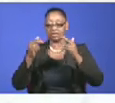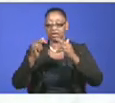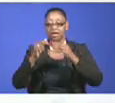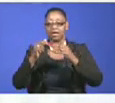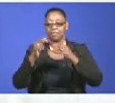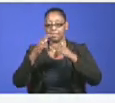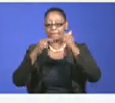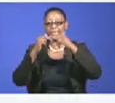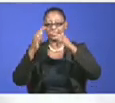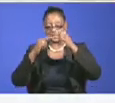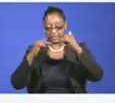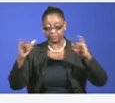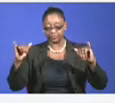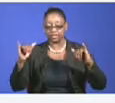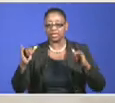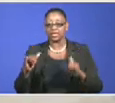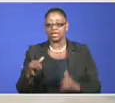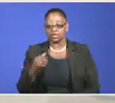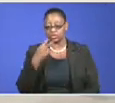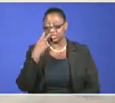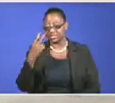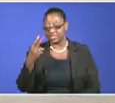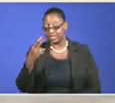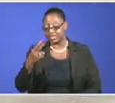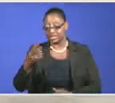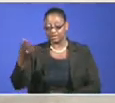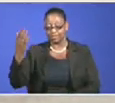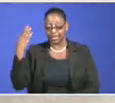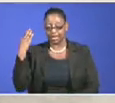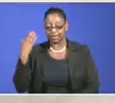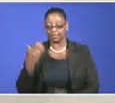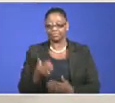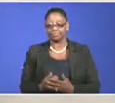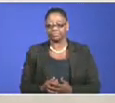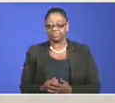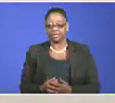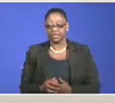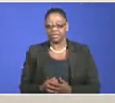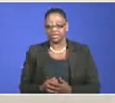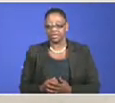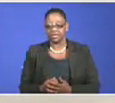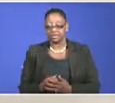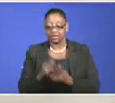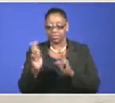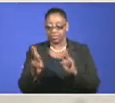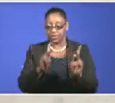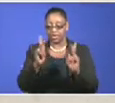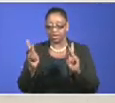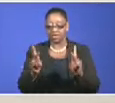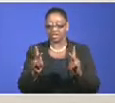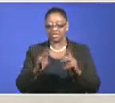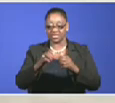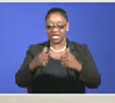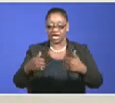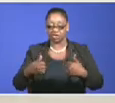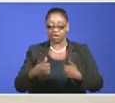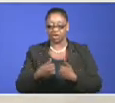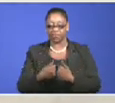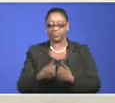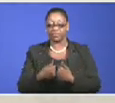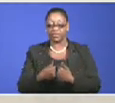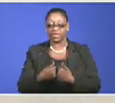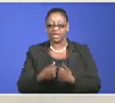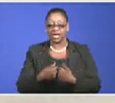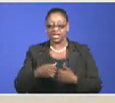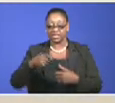February. As you can see in the back, they have already gotten the site prepared. They've drilled a disposal well,